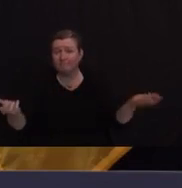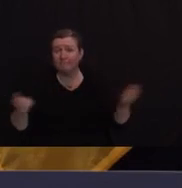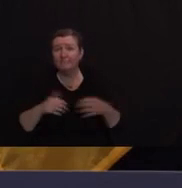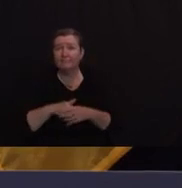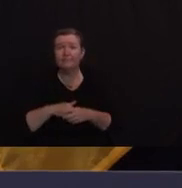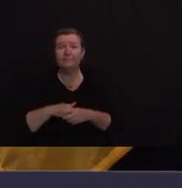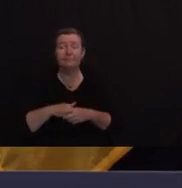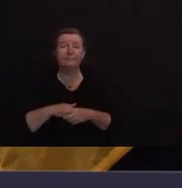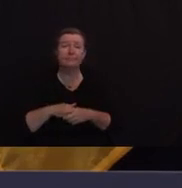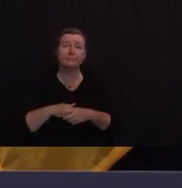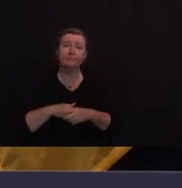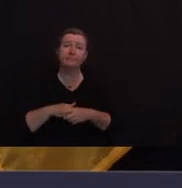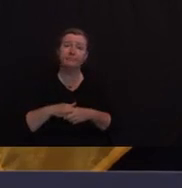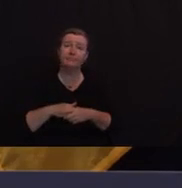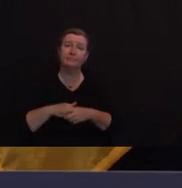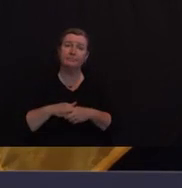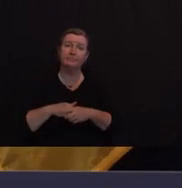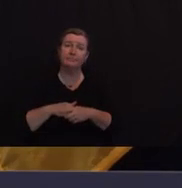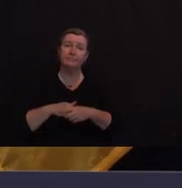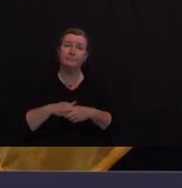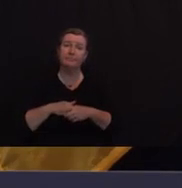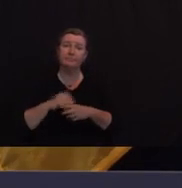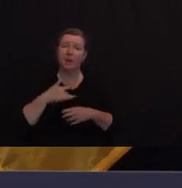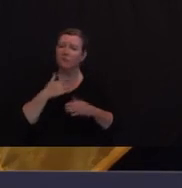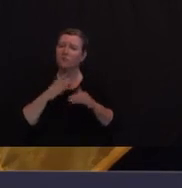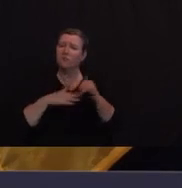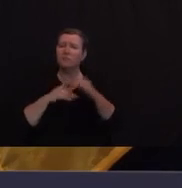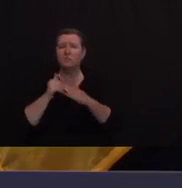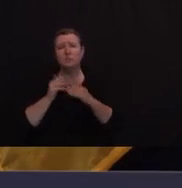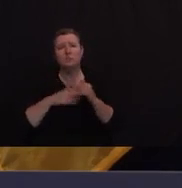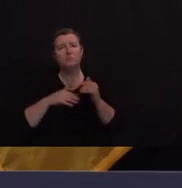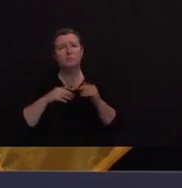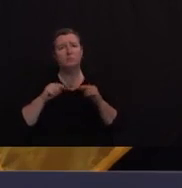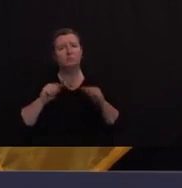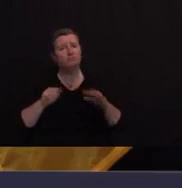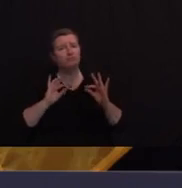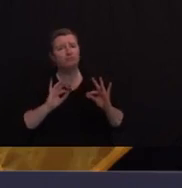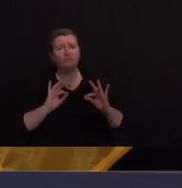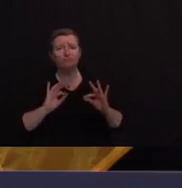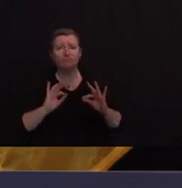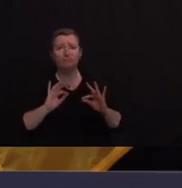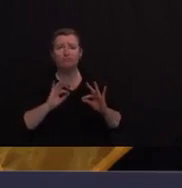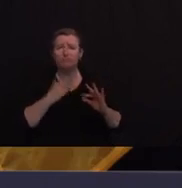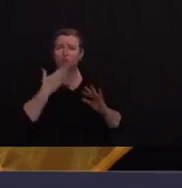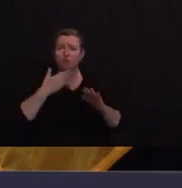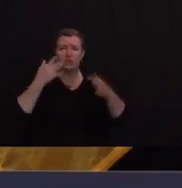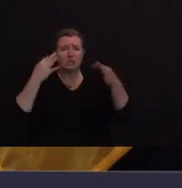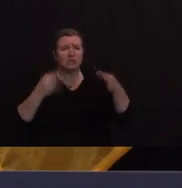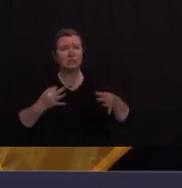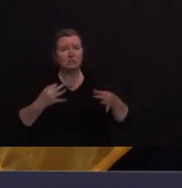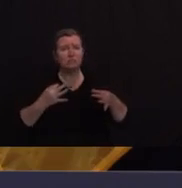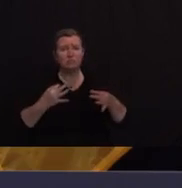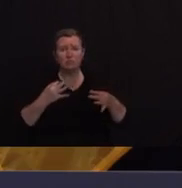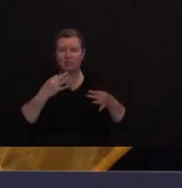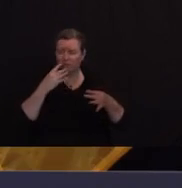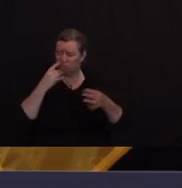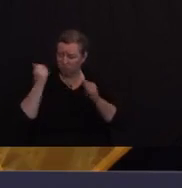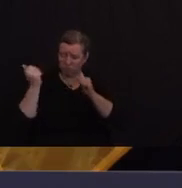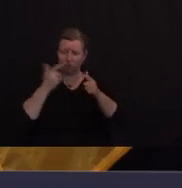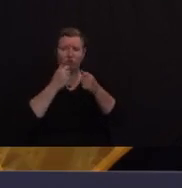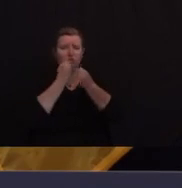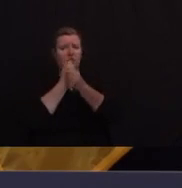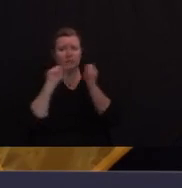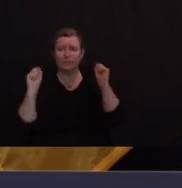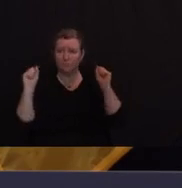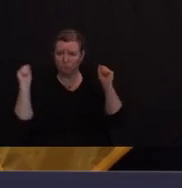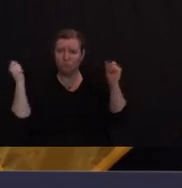Allen McMillan, but I think we feel comfortable that we've put in place the package that achieves that safety objective, and we're going to continue to monitor it